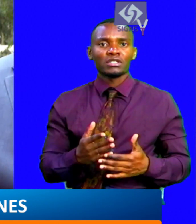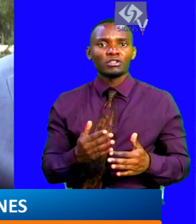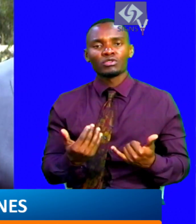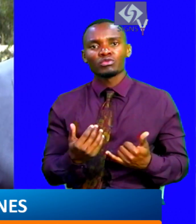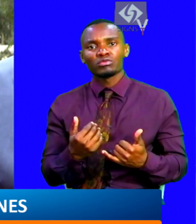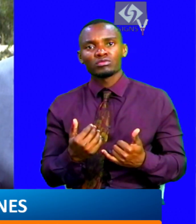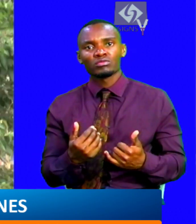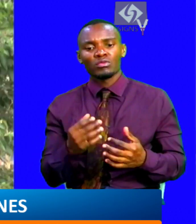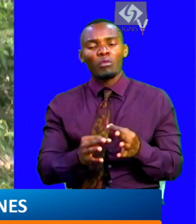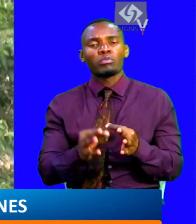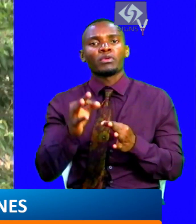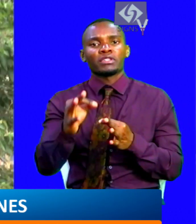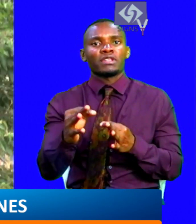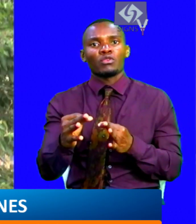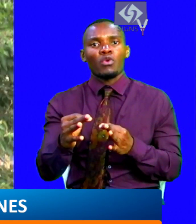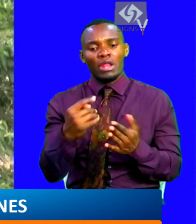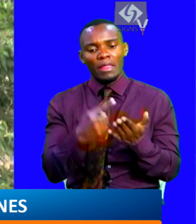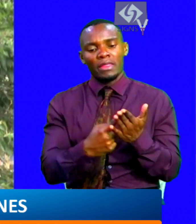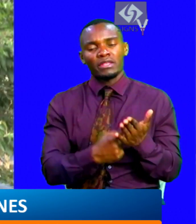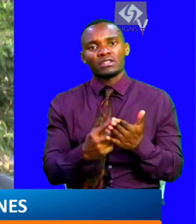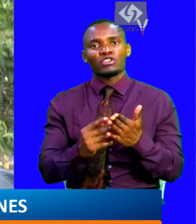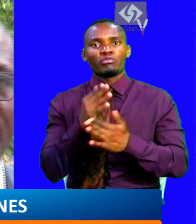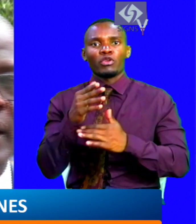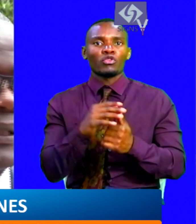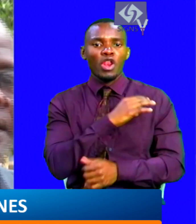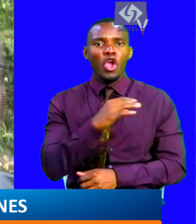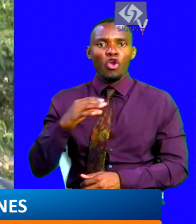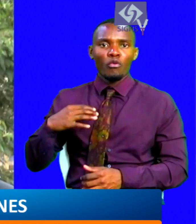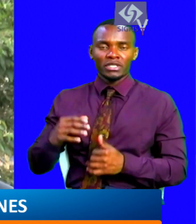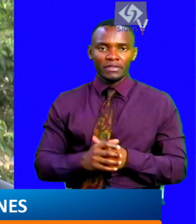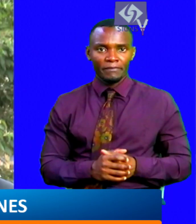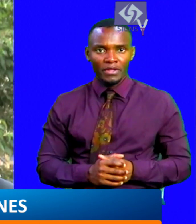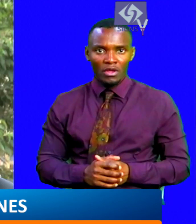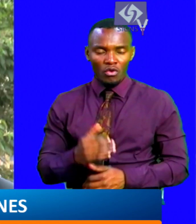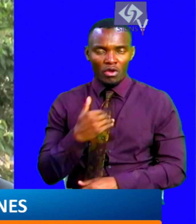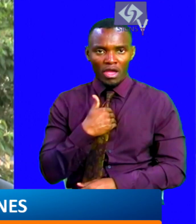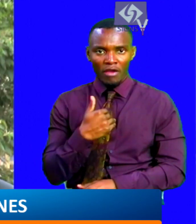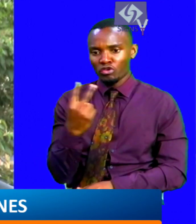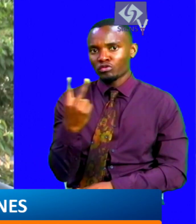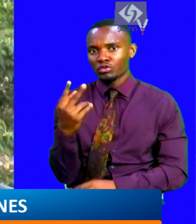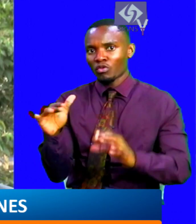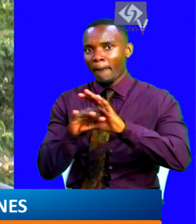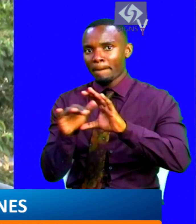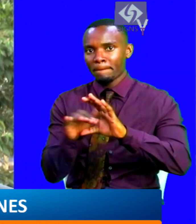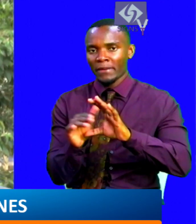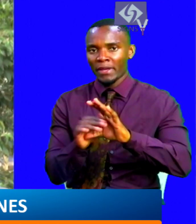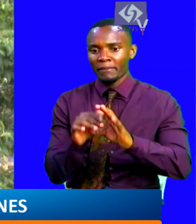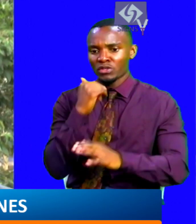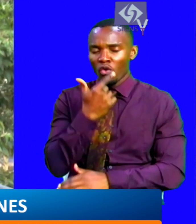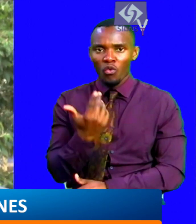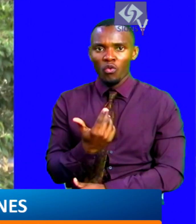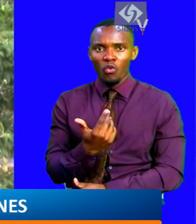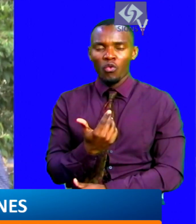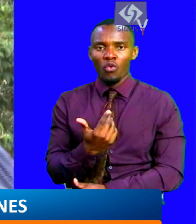mischief whereby the honorable members who are in this case are trying to stage or lay a ground to